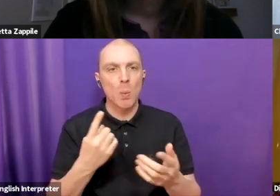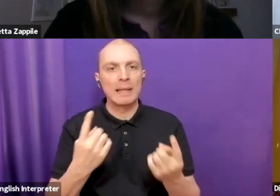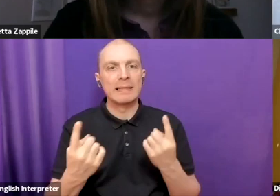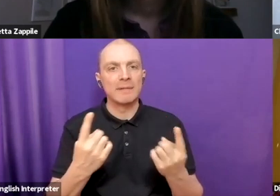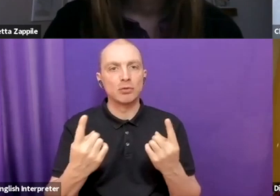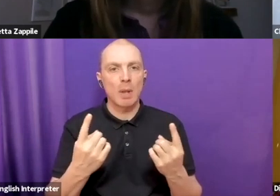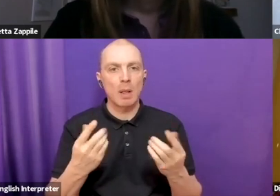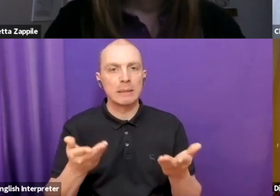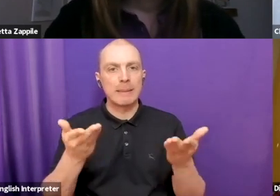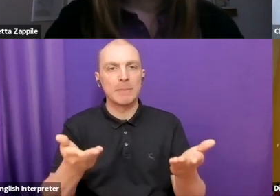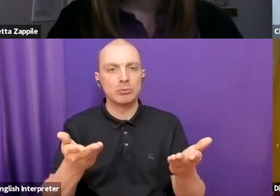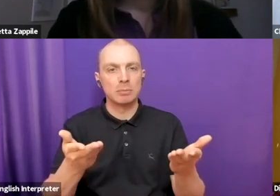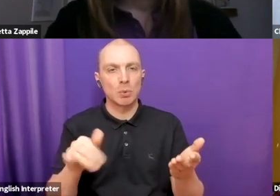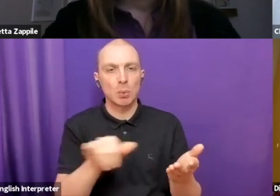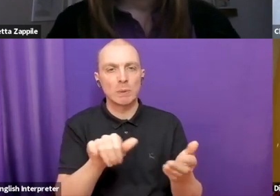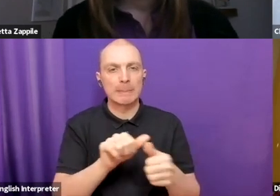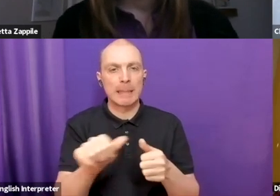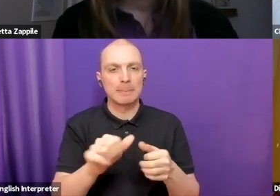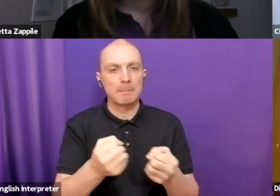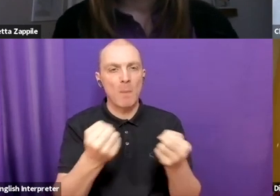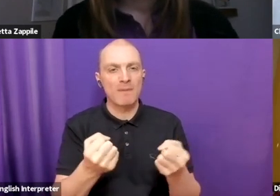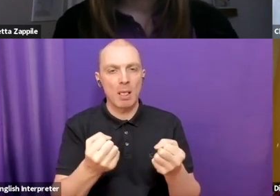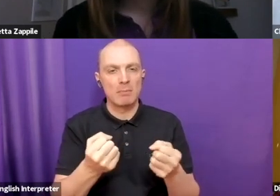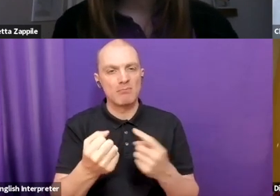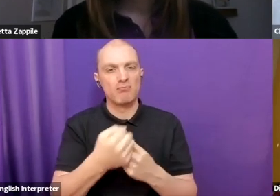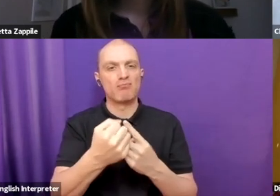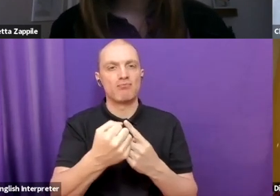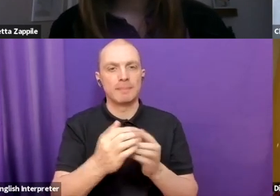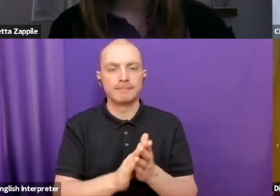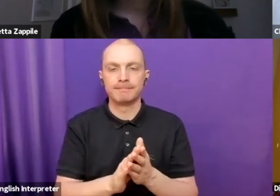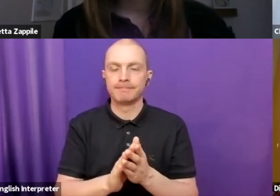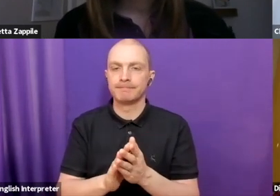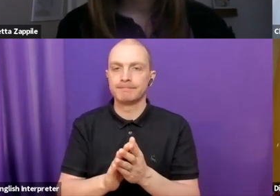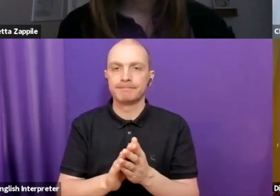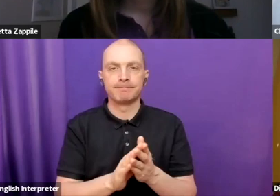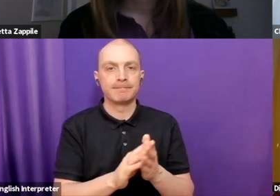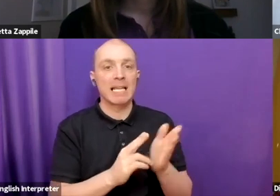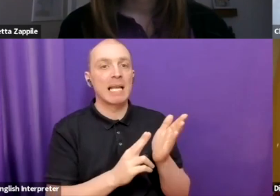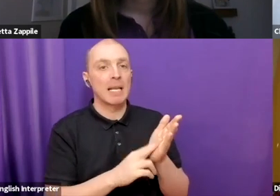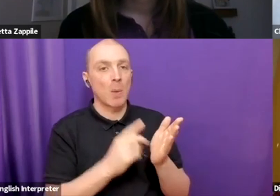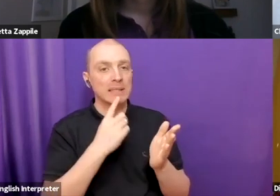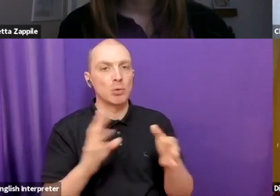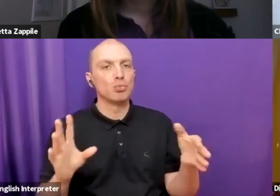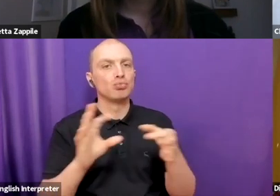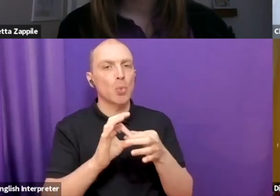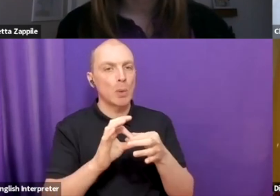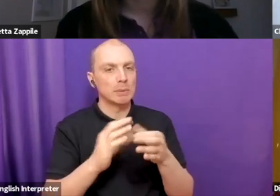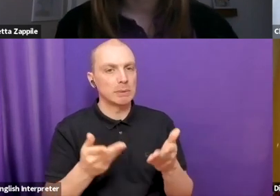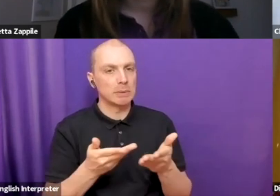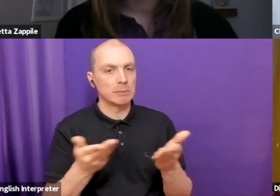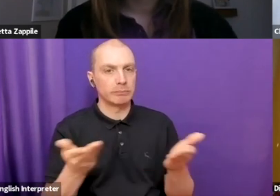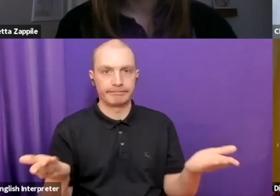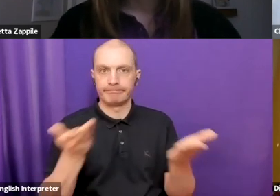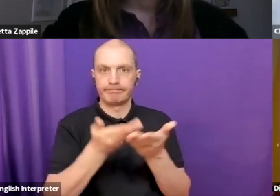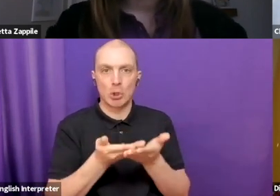powerful? So joint submission definitely have an